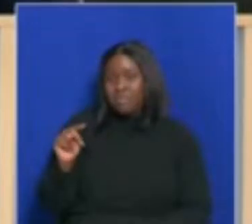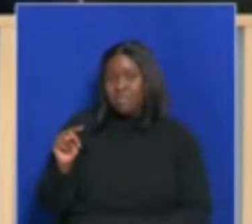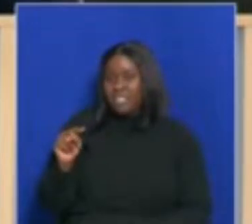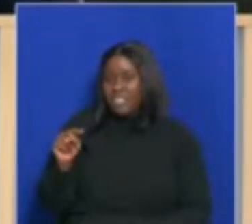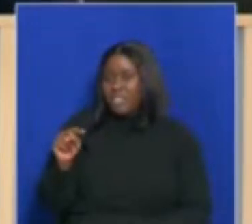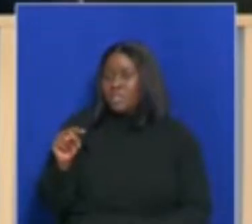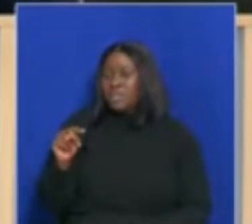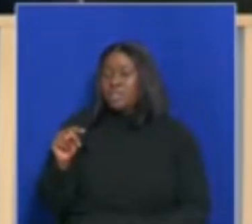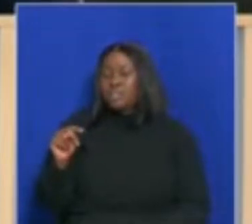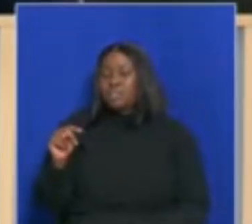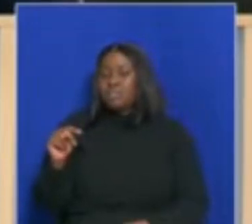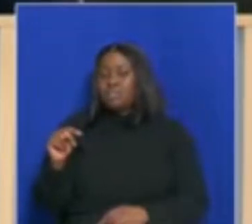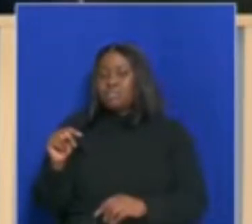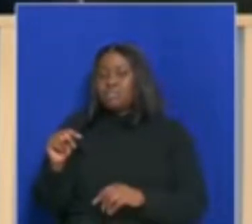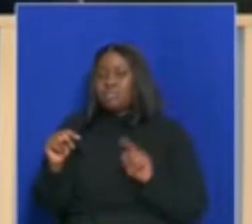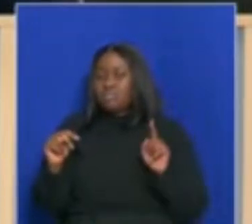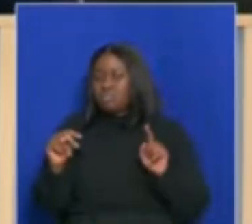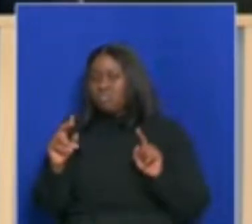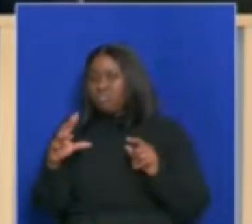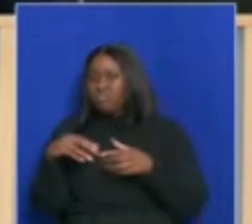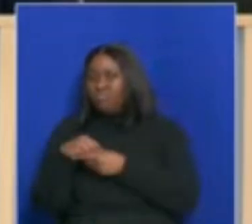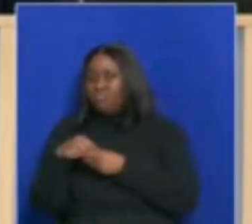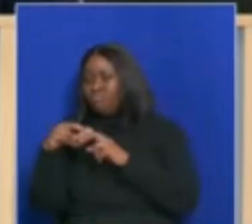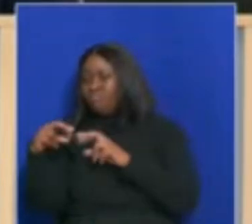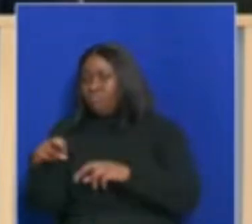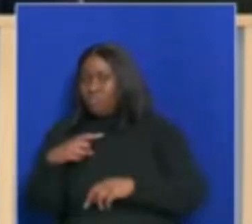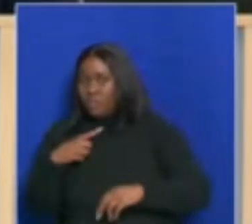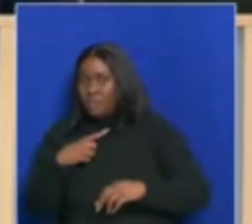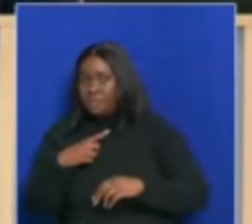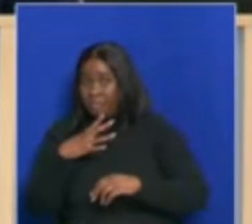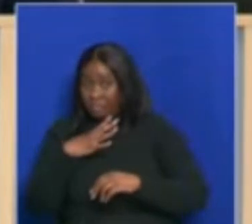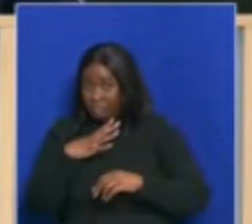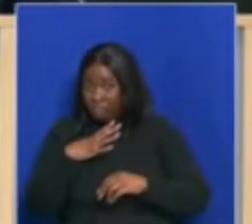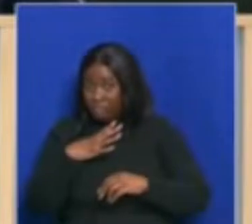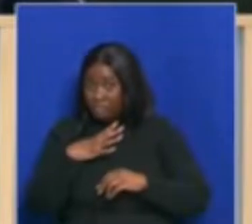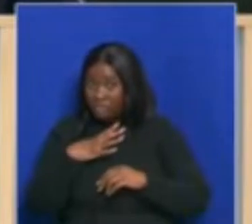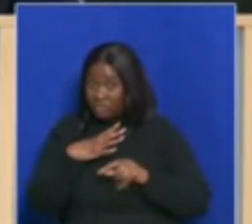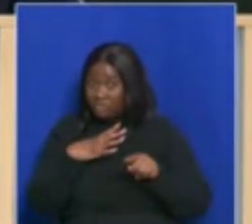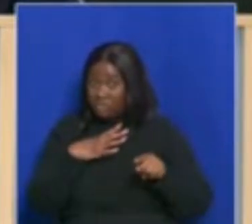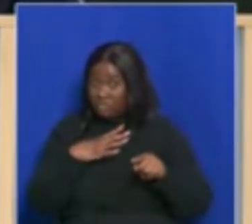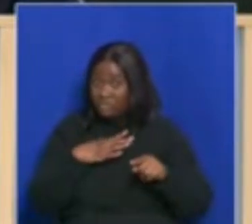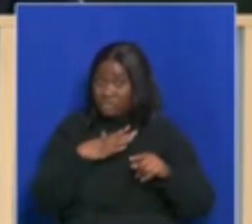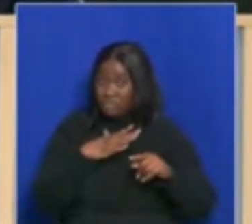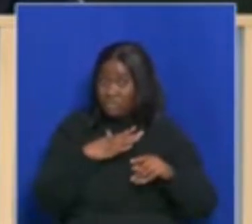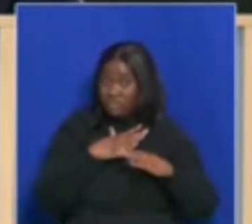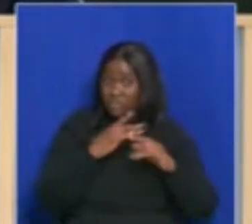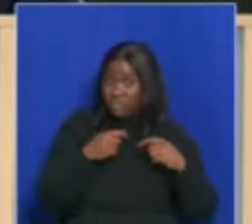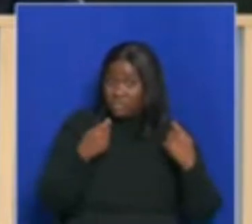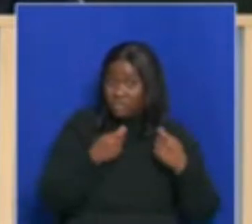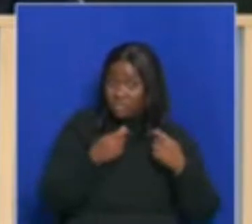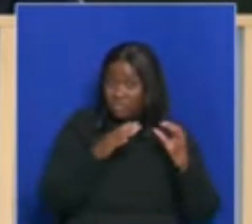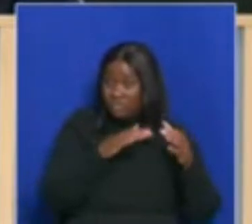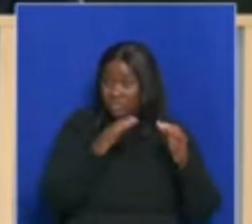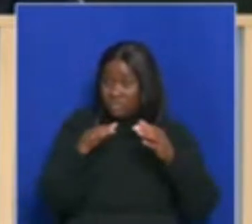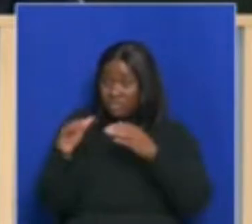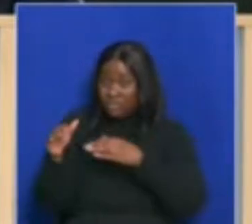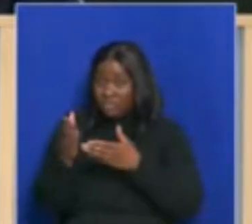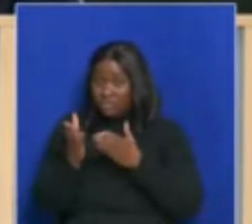task teams, or some of them, are infiltrated by criminal gangs? If so, how?